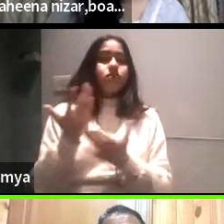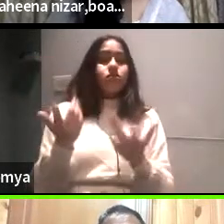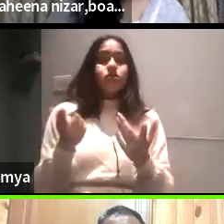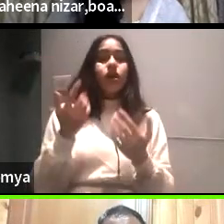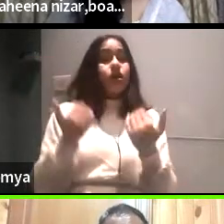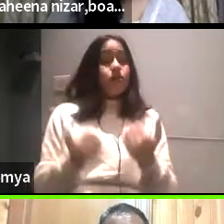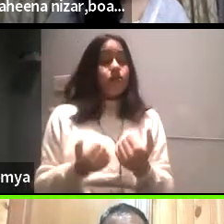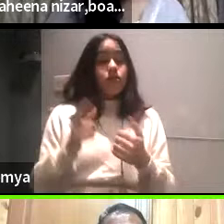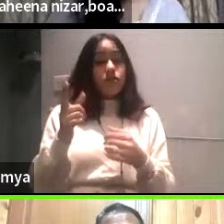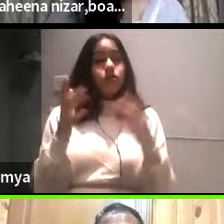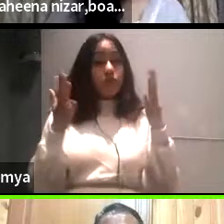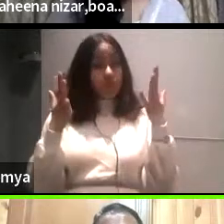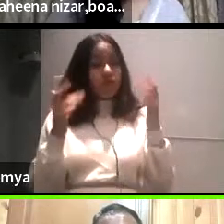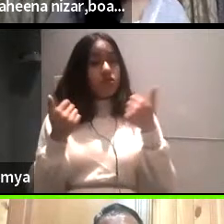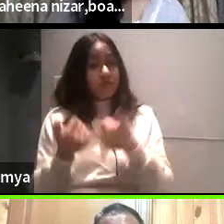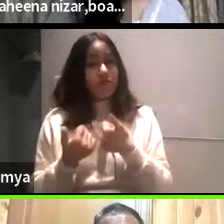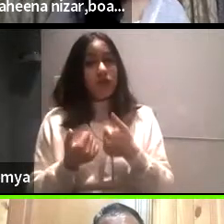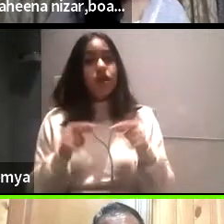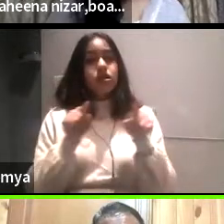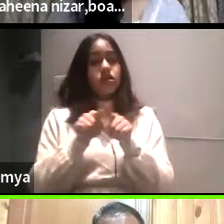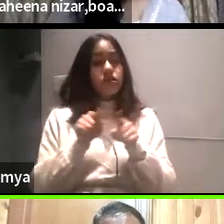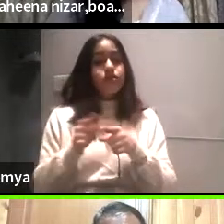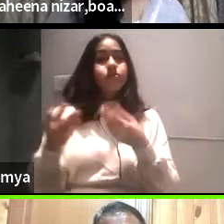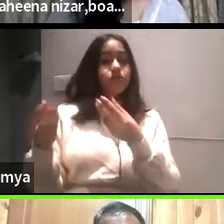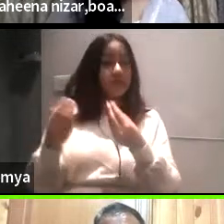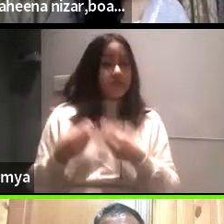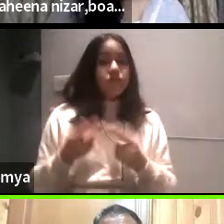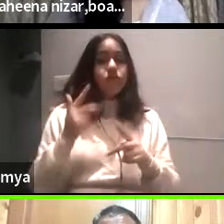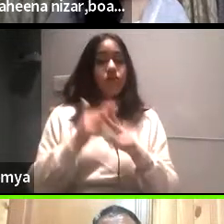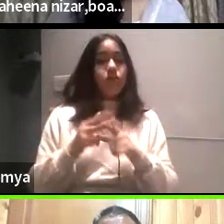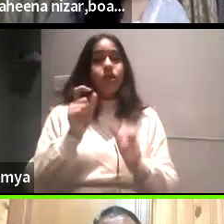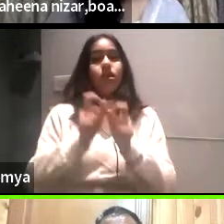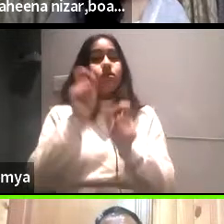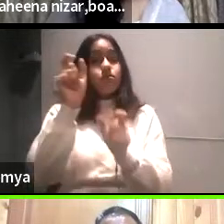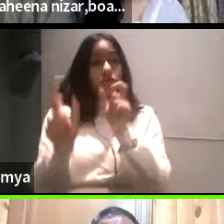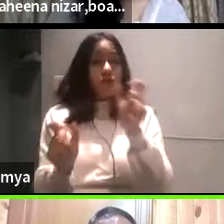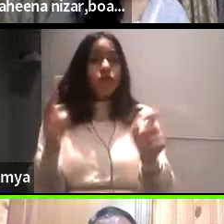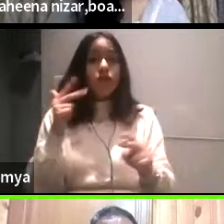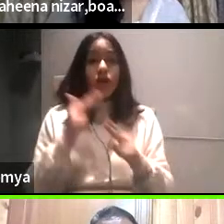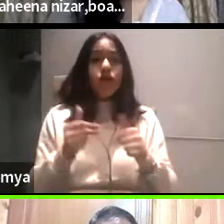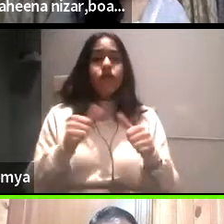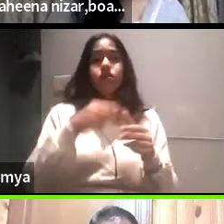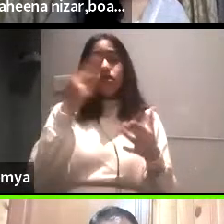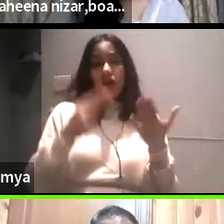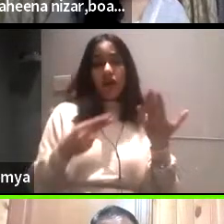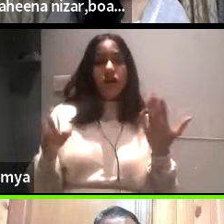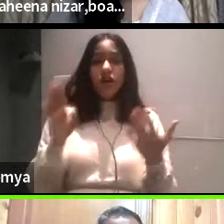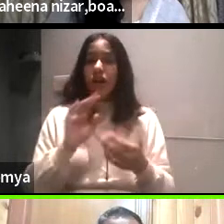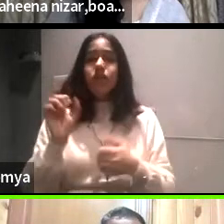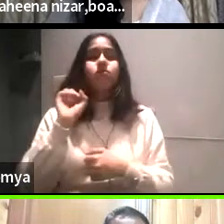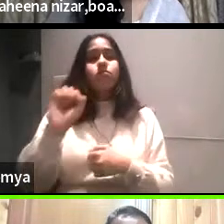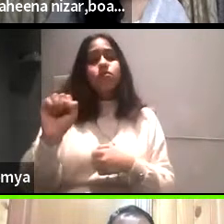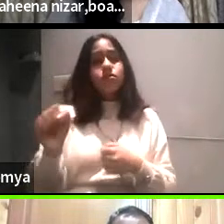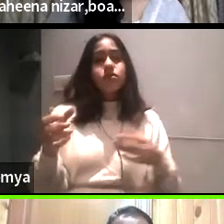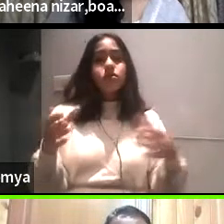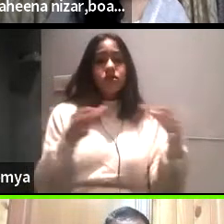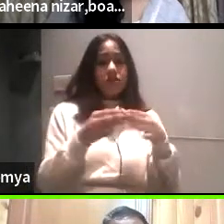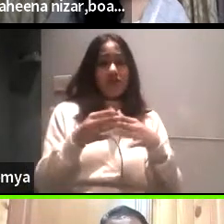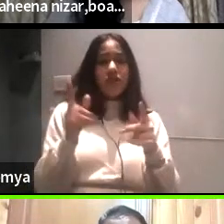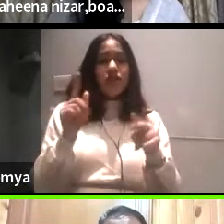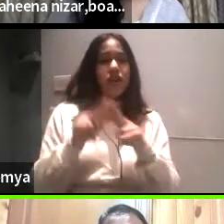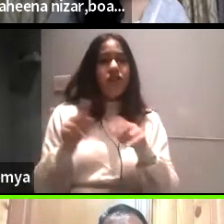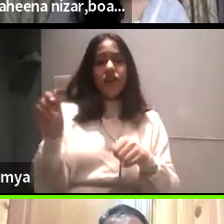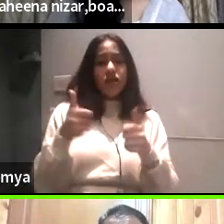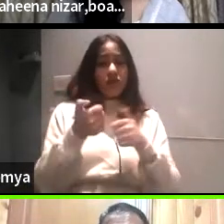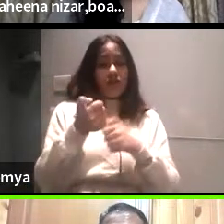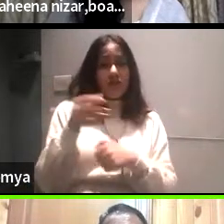This is wonderful. And the examples which you gave of people who are in the arts or music space and they have made big, and from the remotest area,